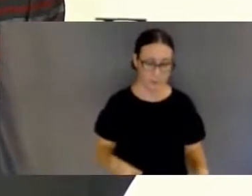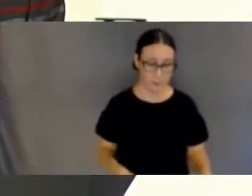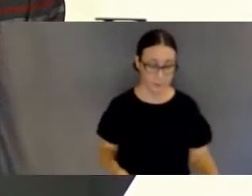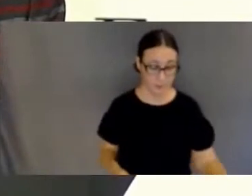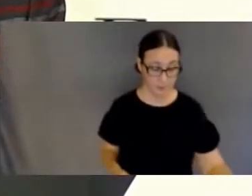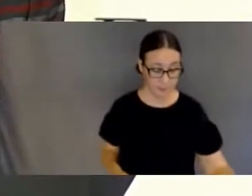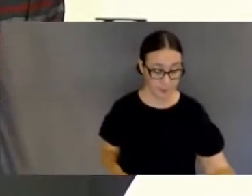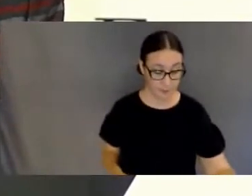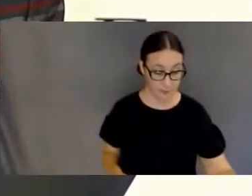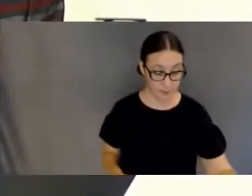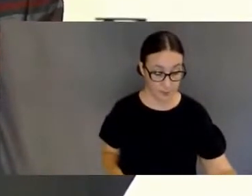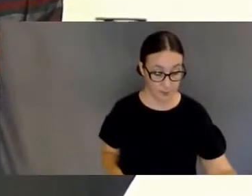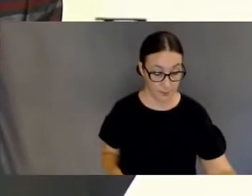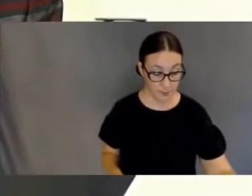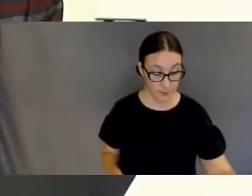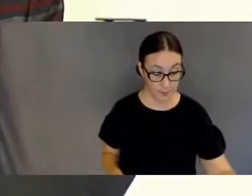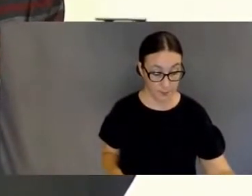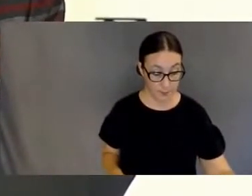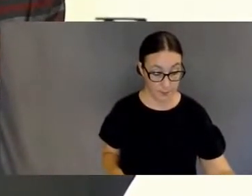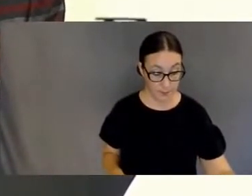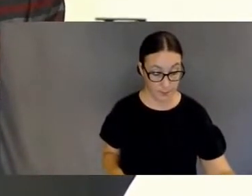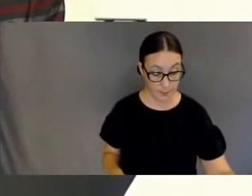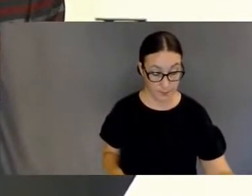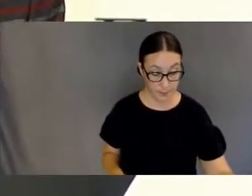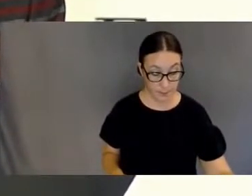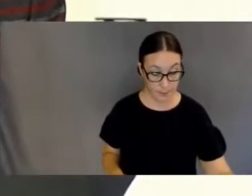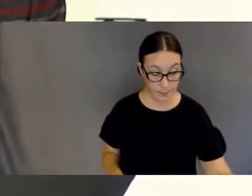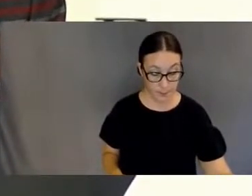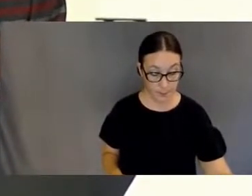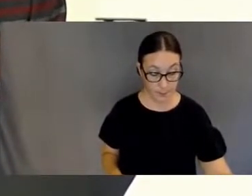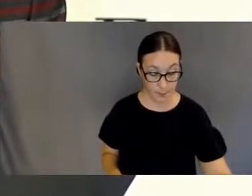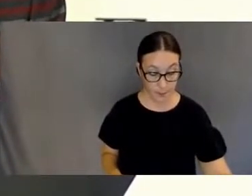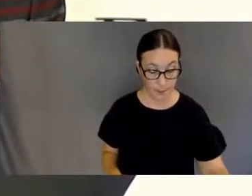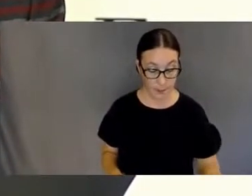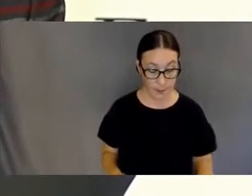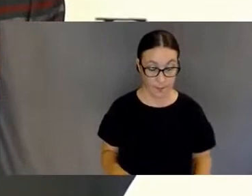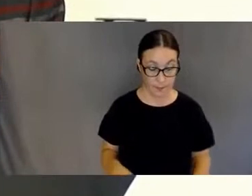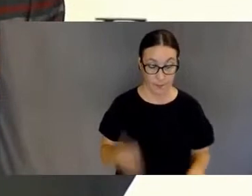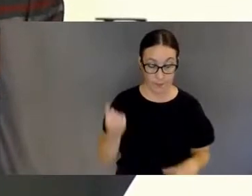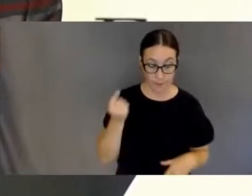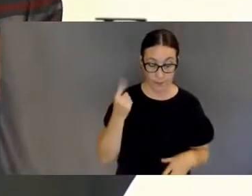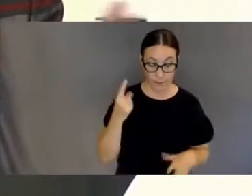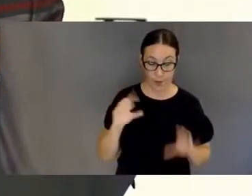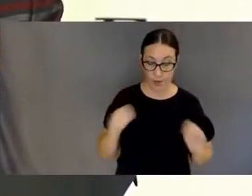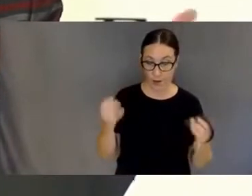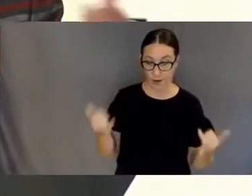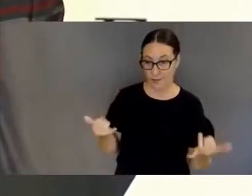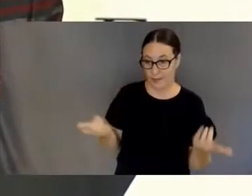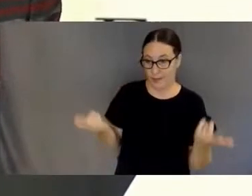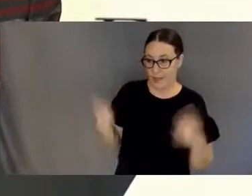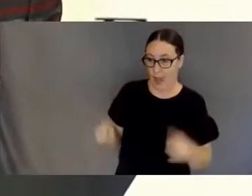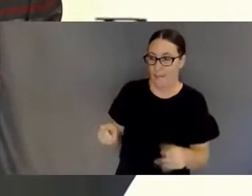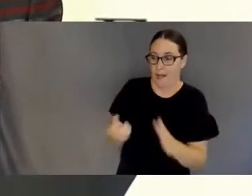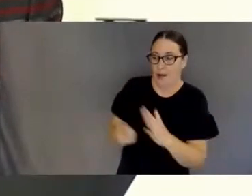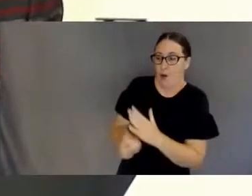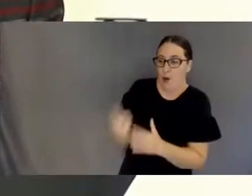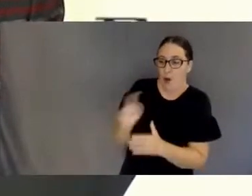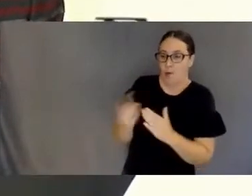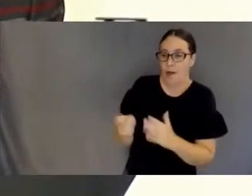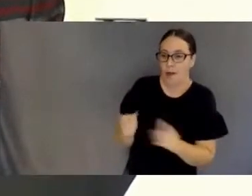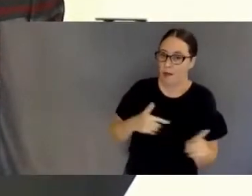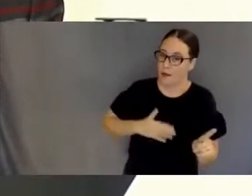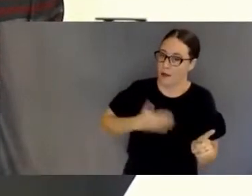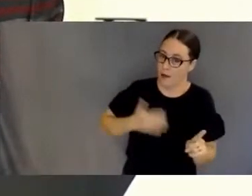to say is this: none of this is happening by default. And I'm so glad that